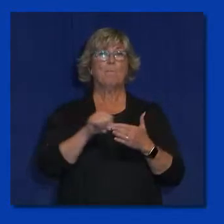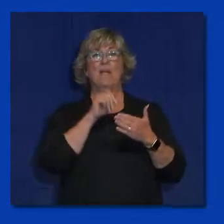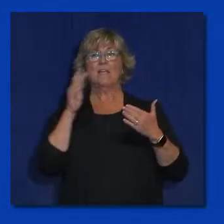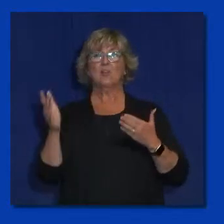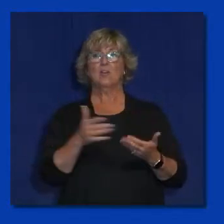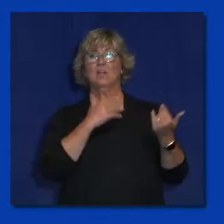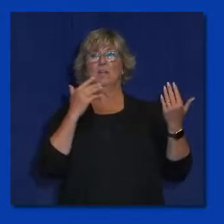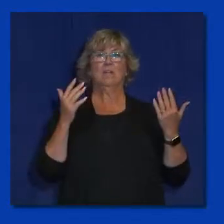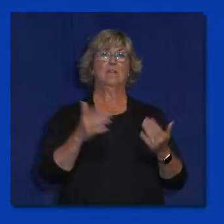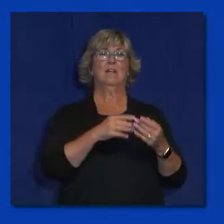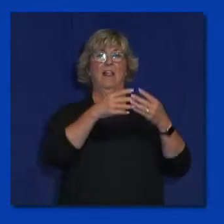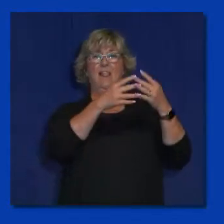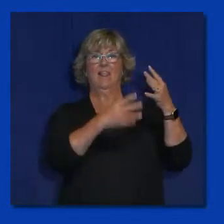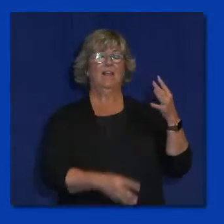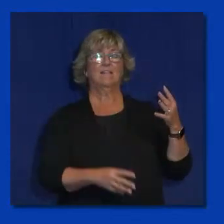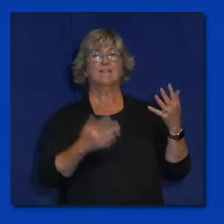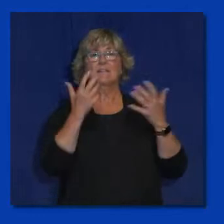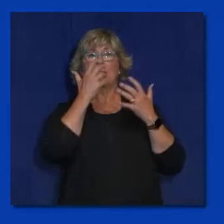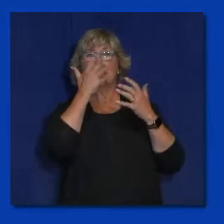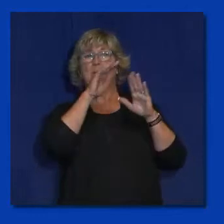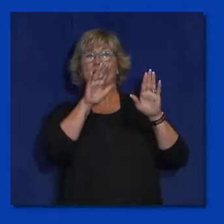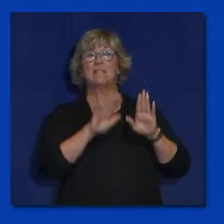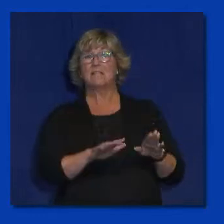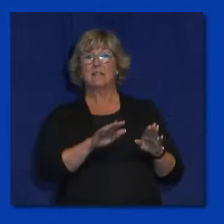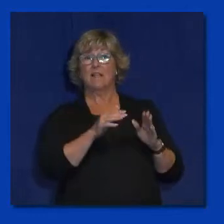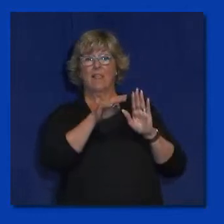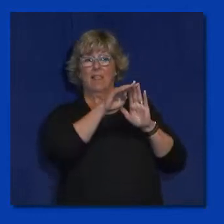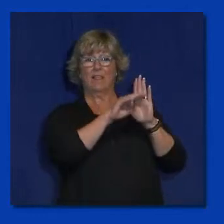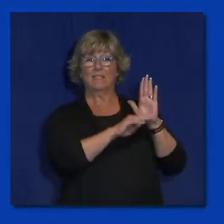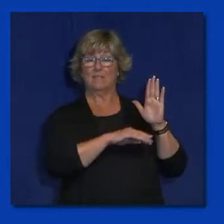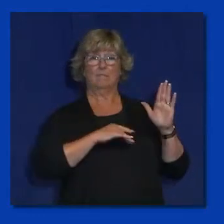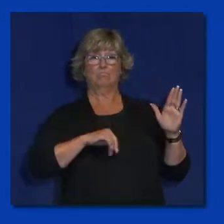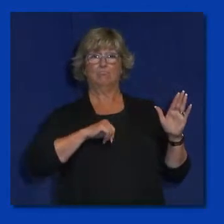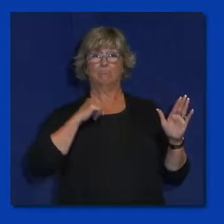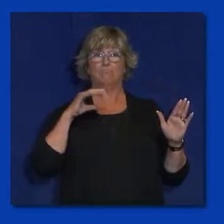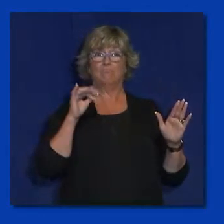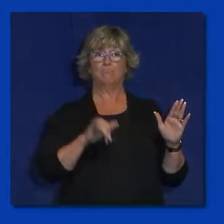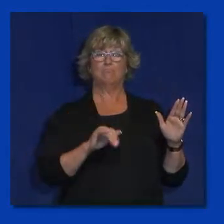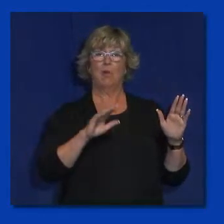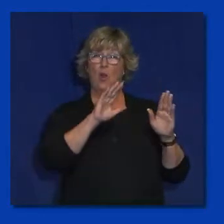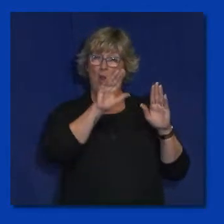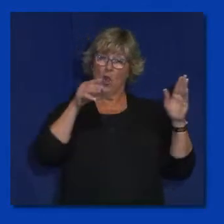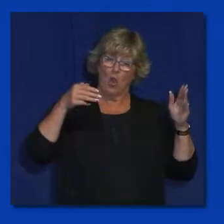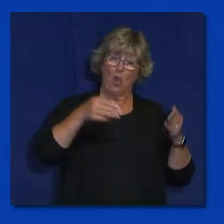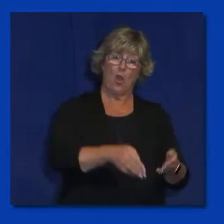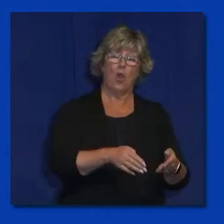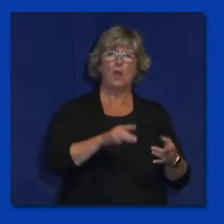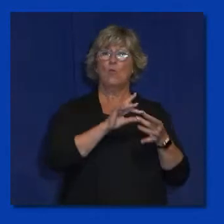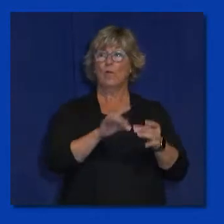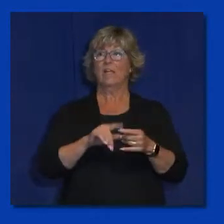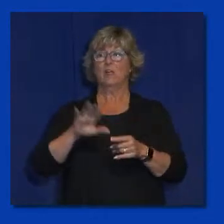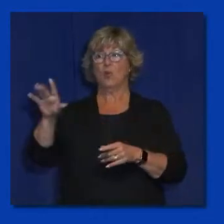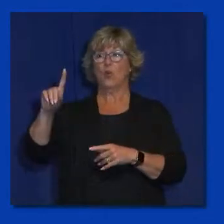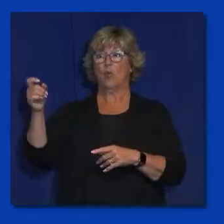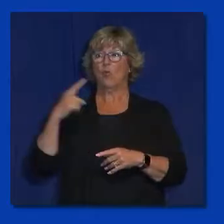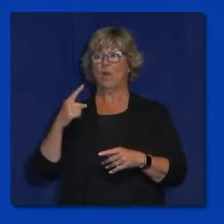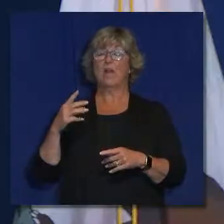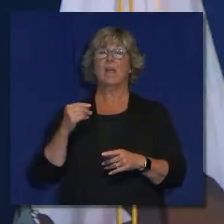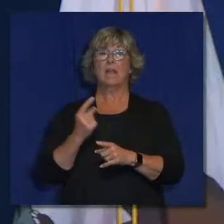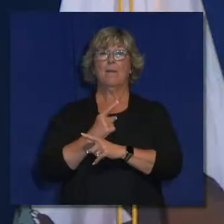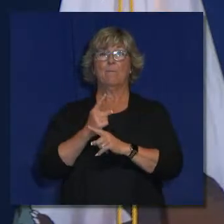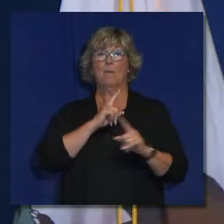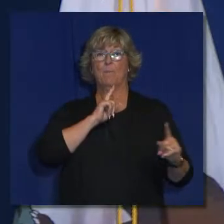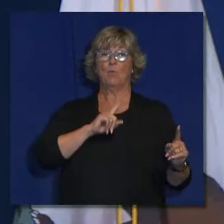get you the entire list. It's an amazing list. Really is. Really proud of it. All go deep to your question and an appropriate